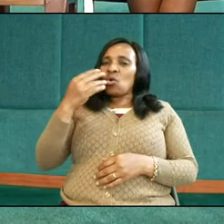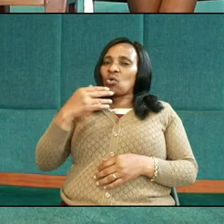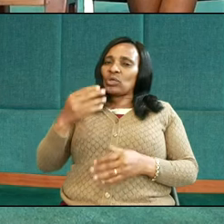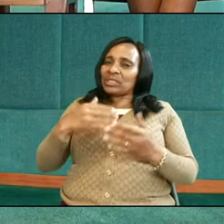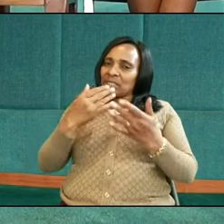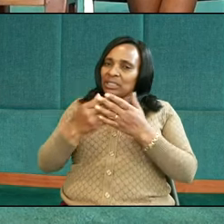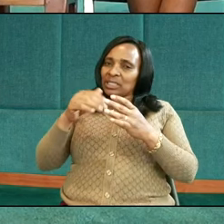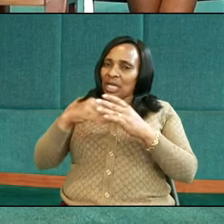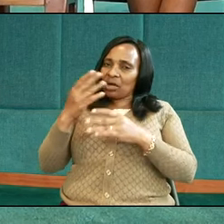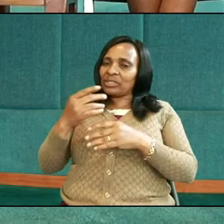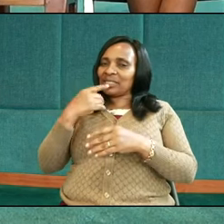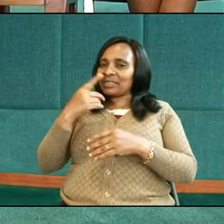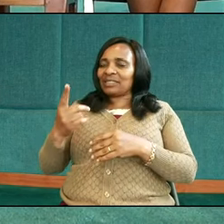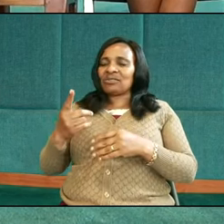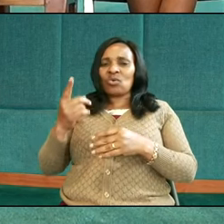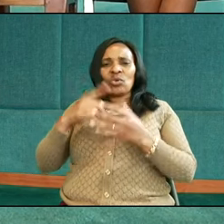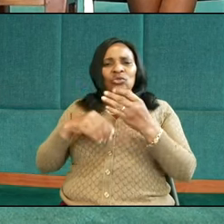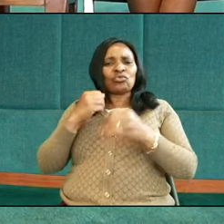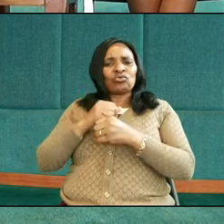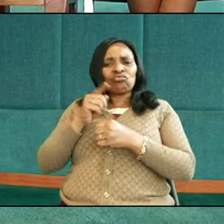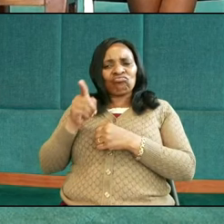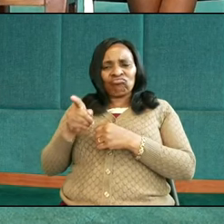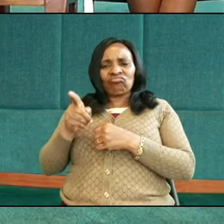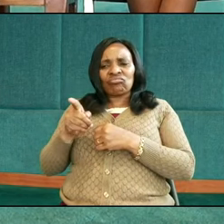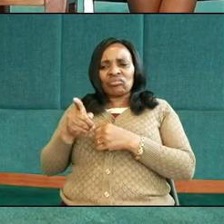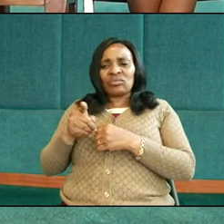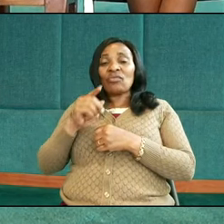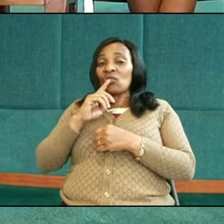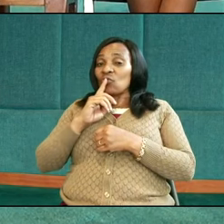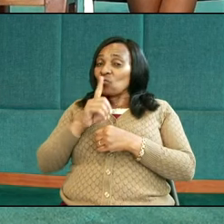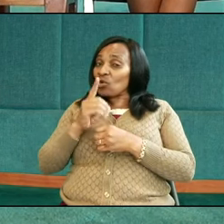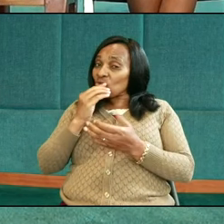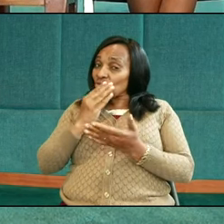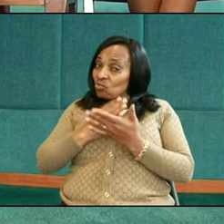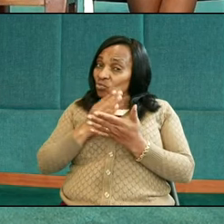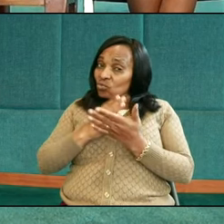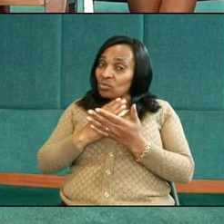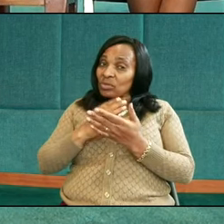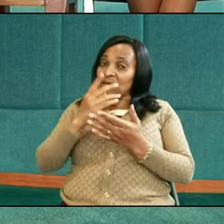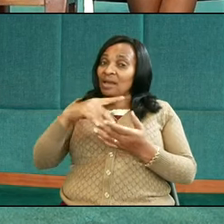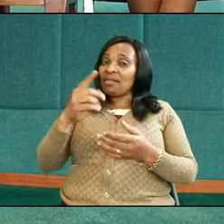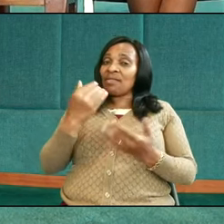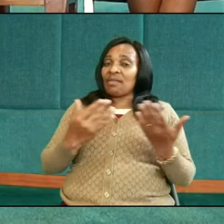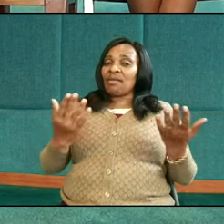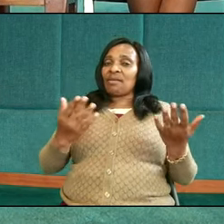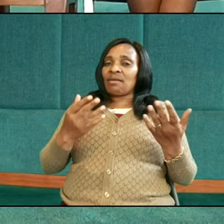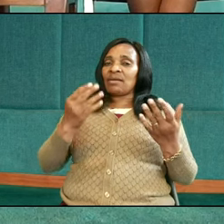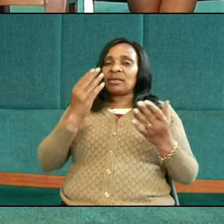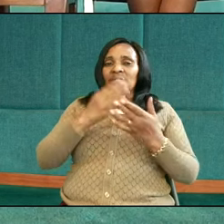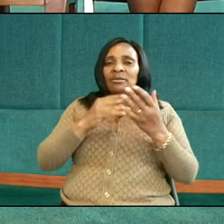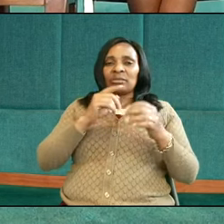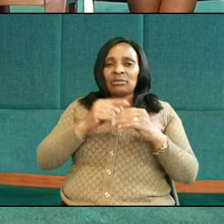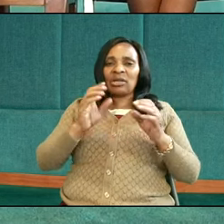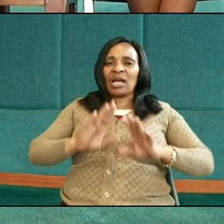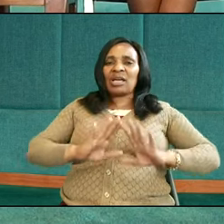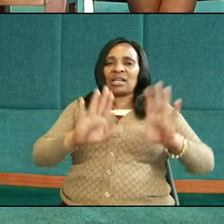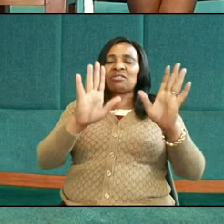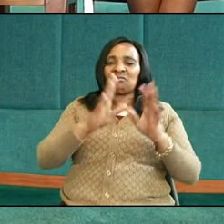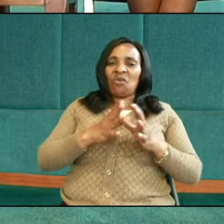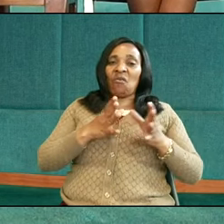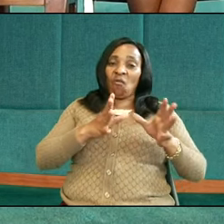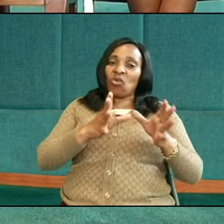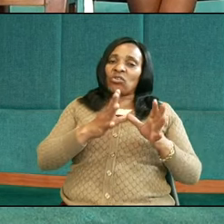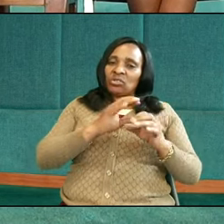out and tell them, hey, what you're doing? Are you sure you're doing the right thing? But sometimes I leave the choice up to them. I don't really force them